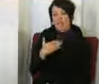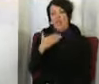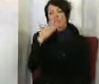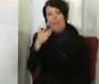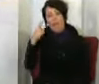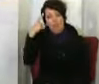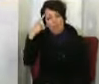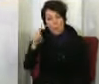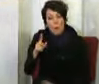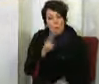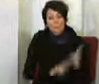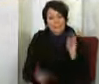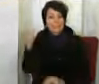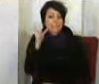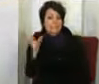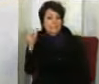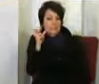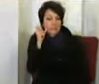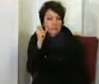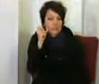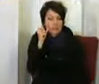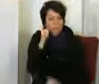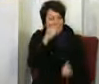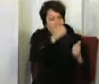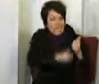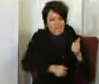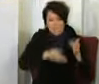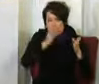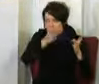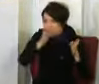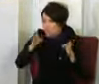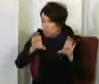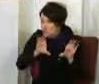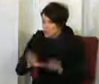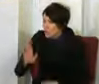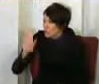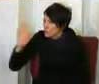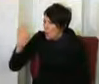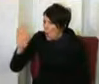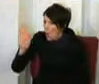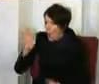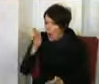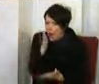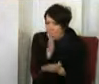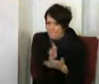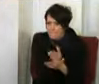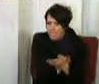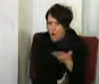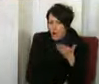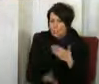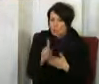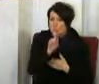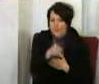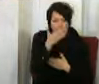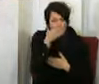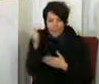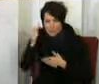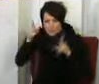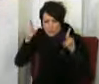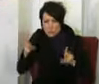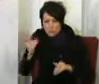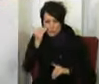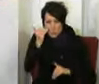who are listening, each of whom are doing your part to be the best person you know